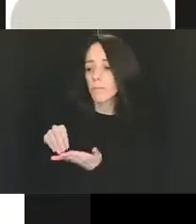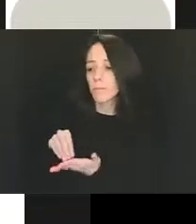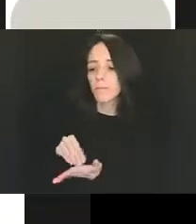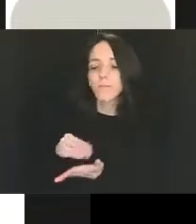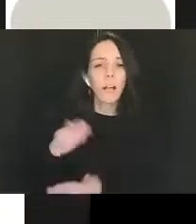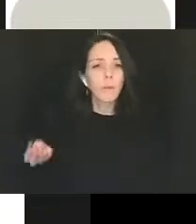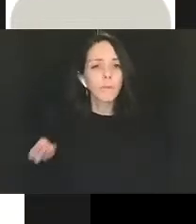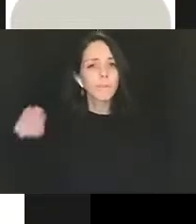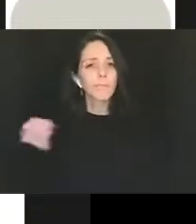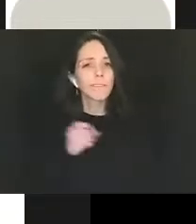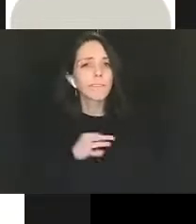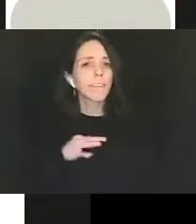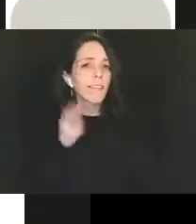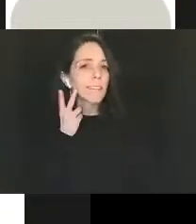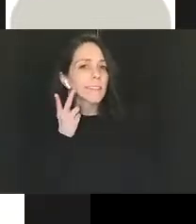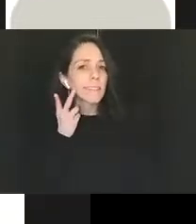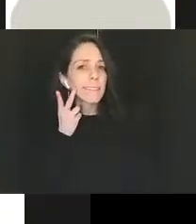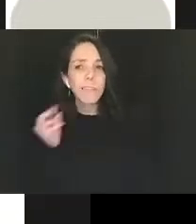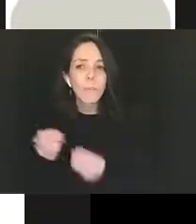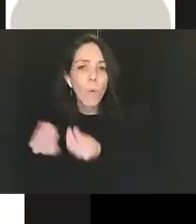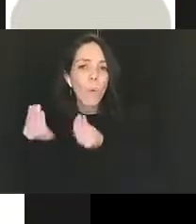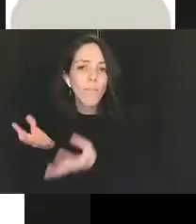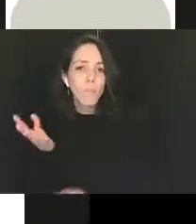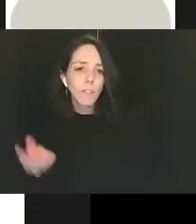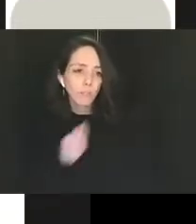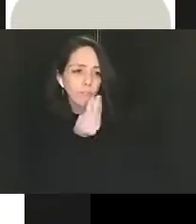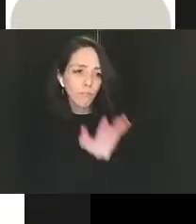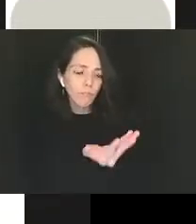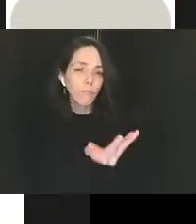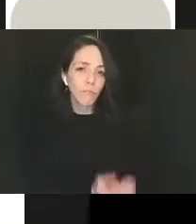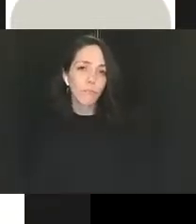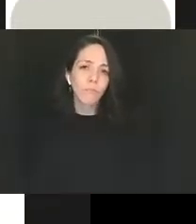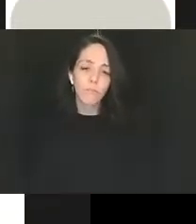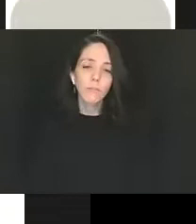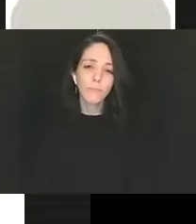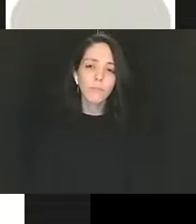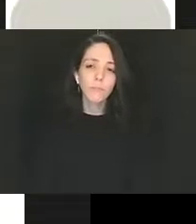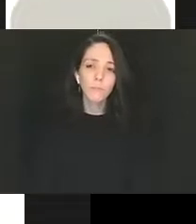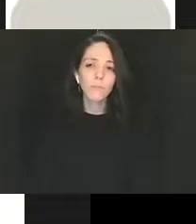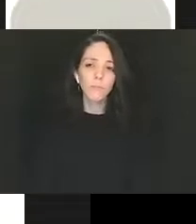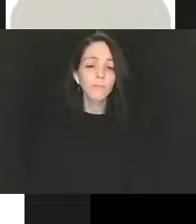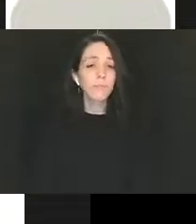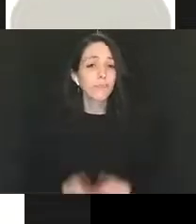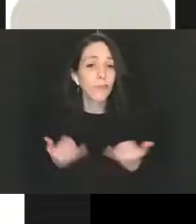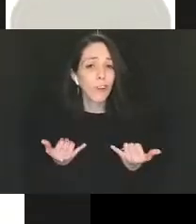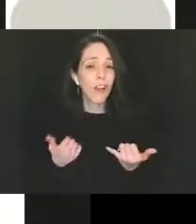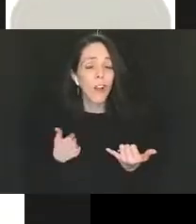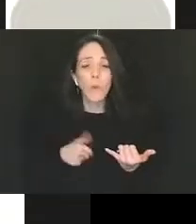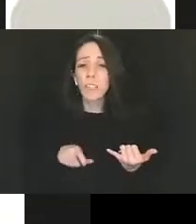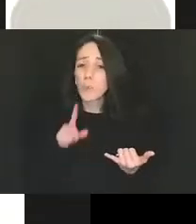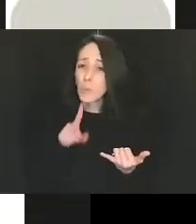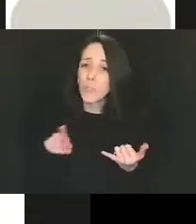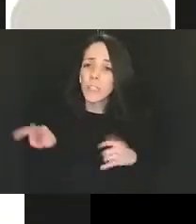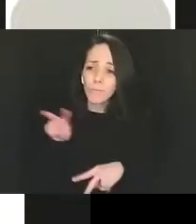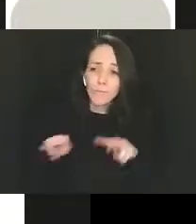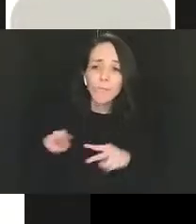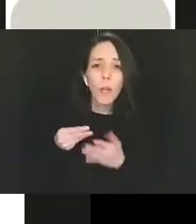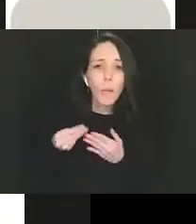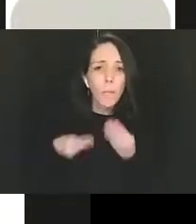but I think we really need to just look at the budget and just